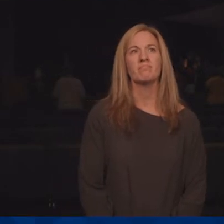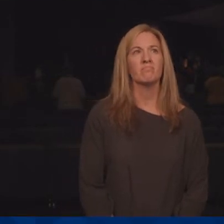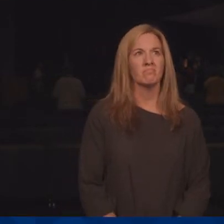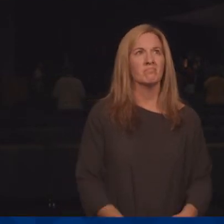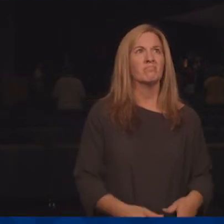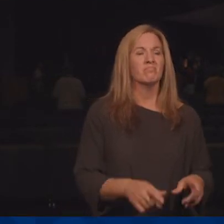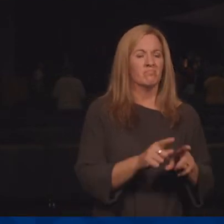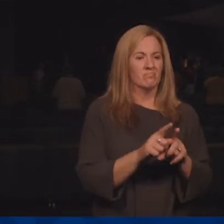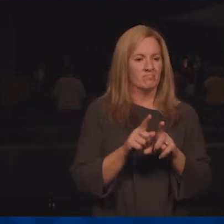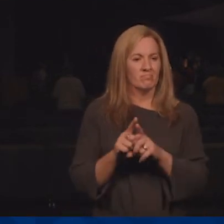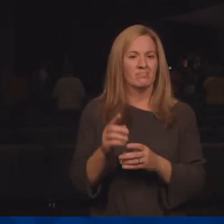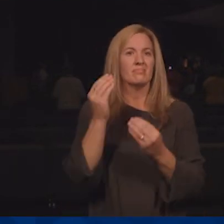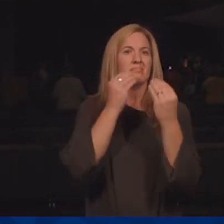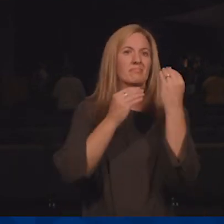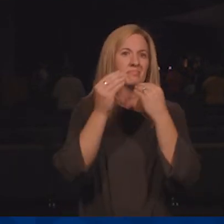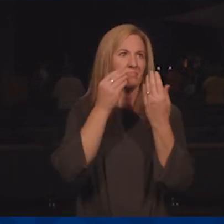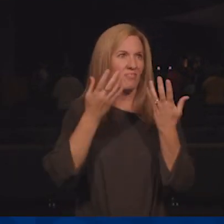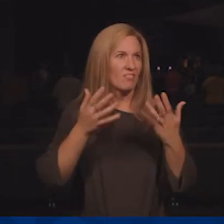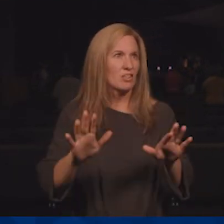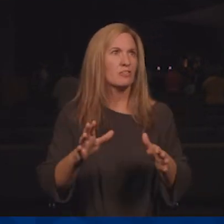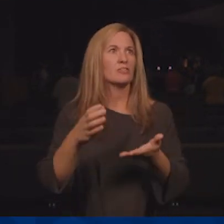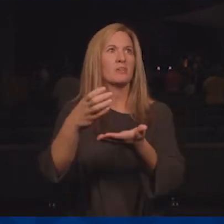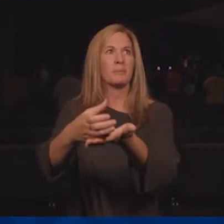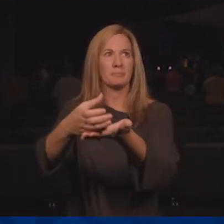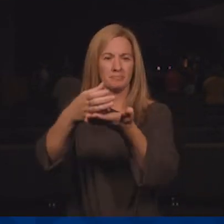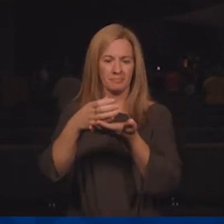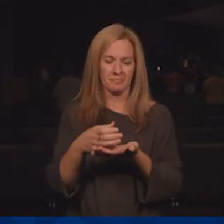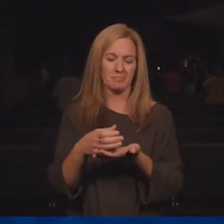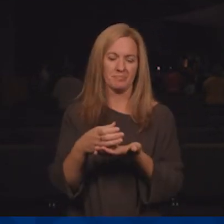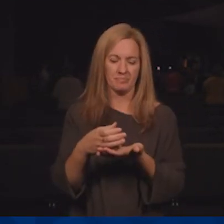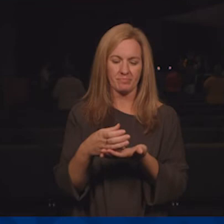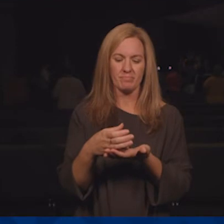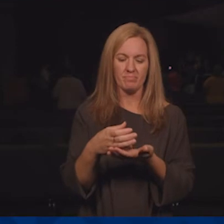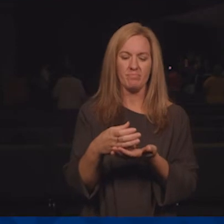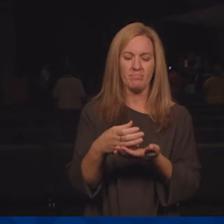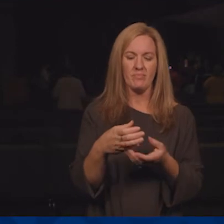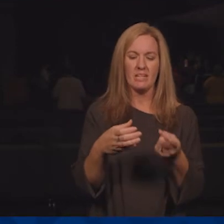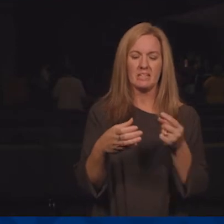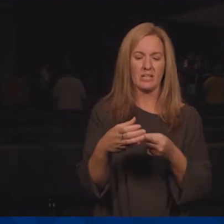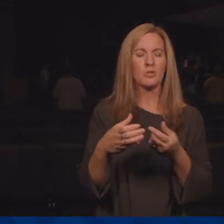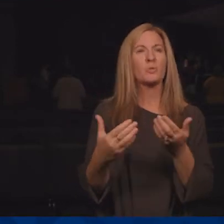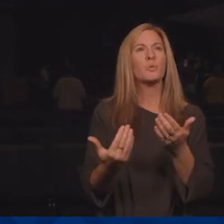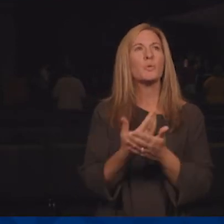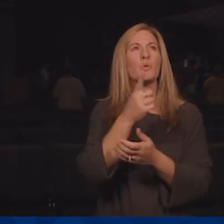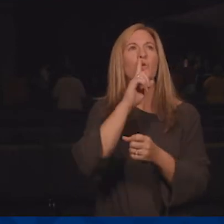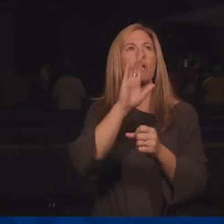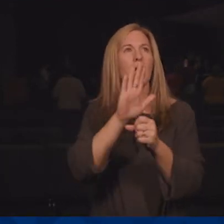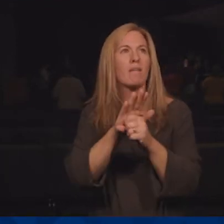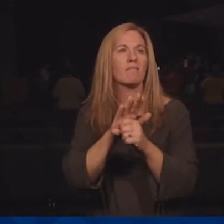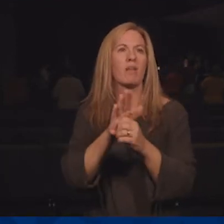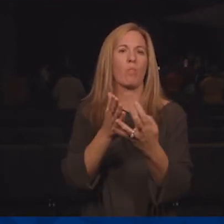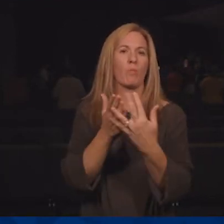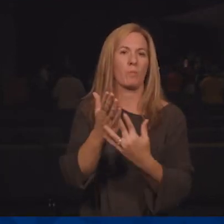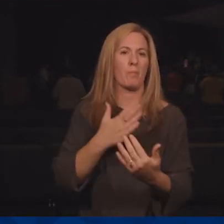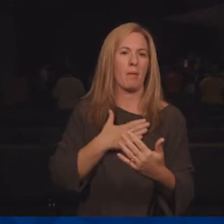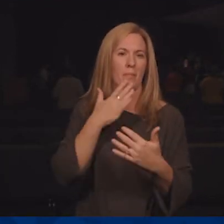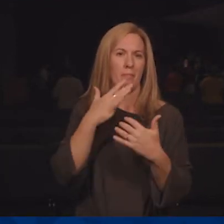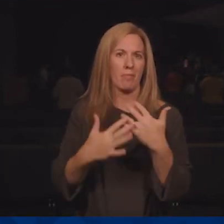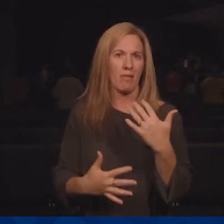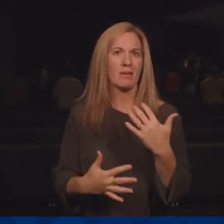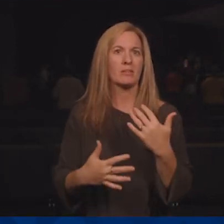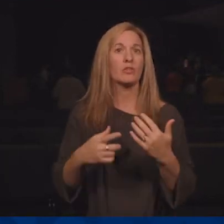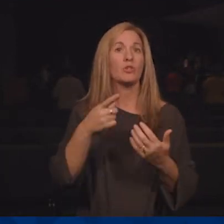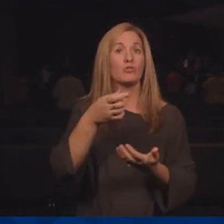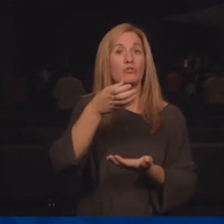Likewise, after supper, he took the cup, said, "This is the new covenant in my blood. Whenever